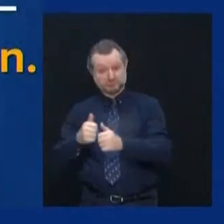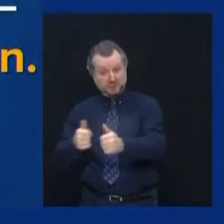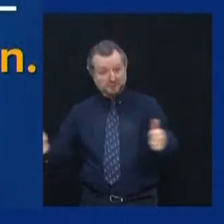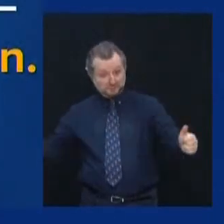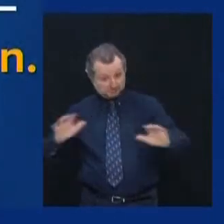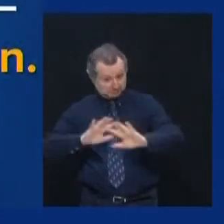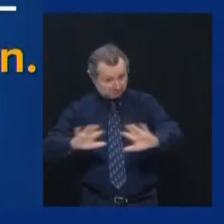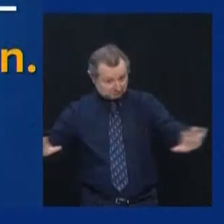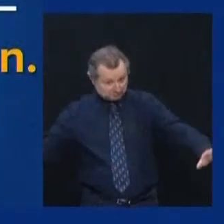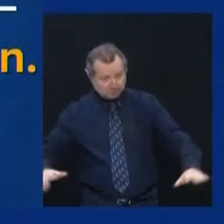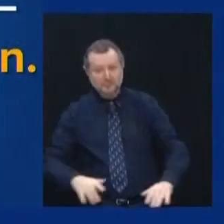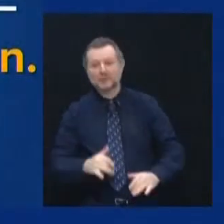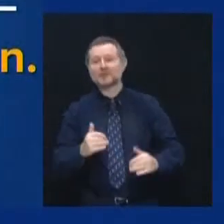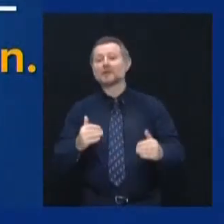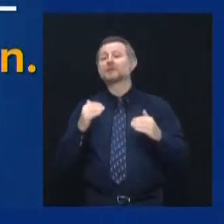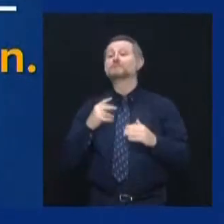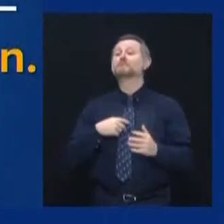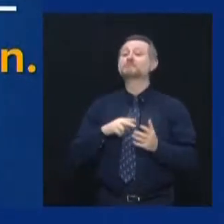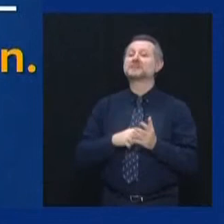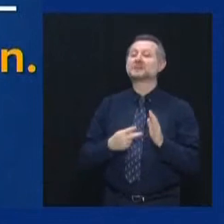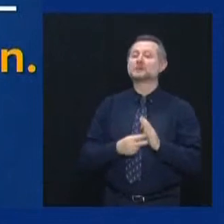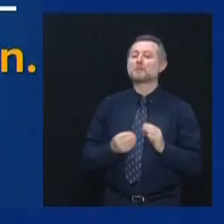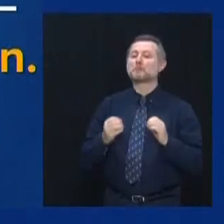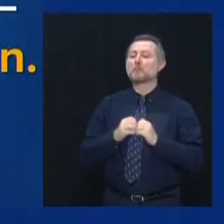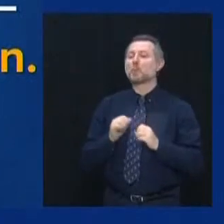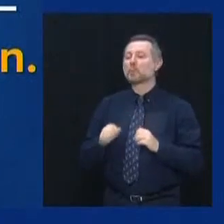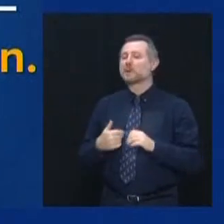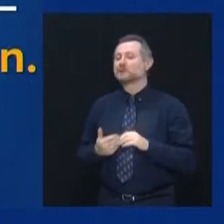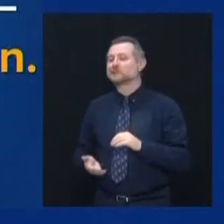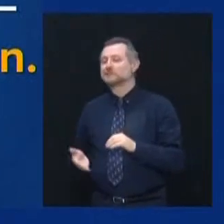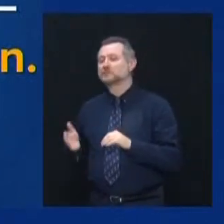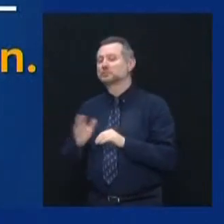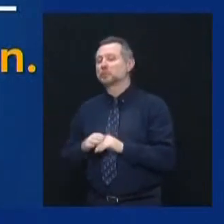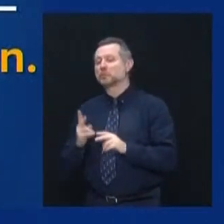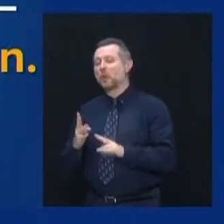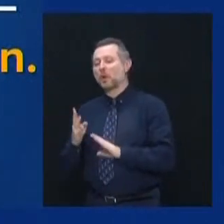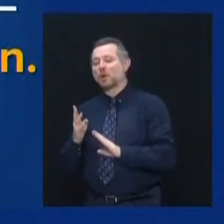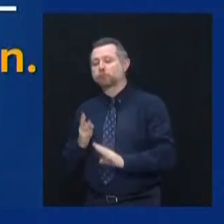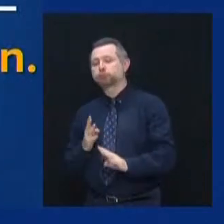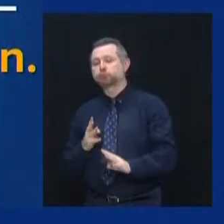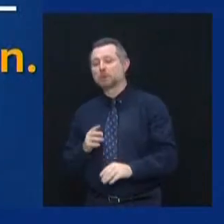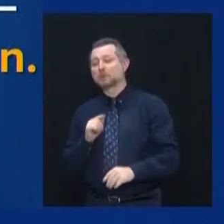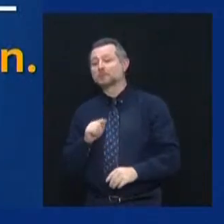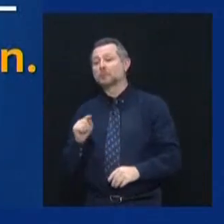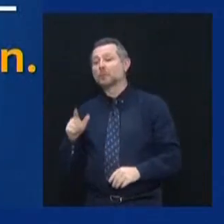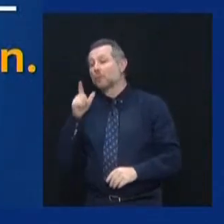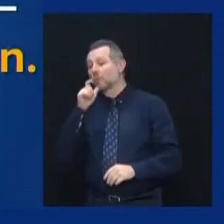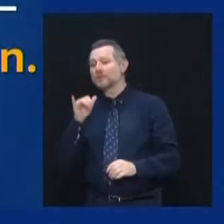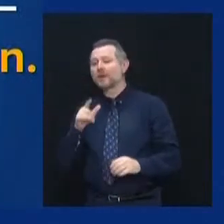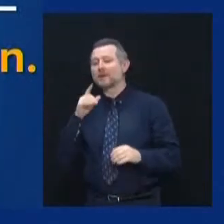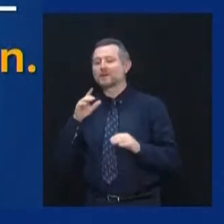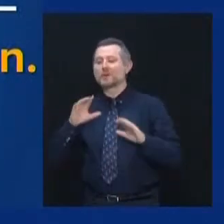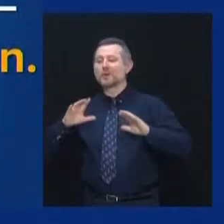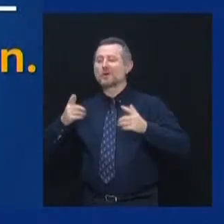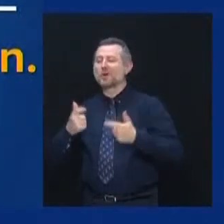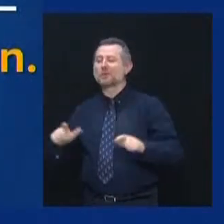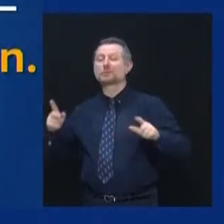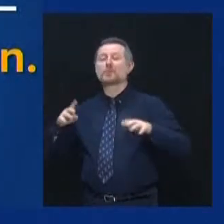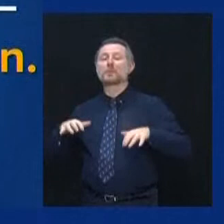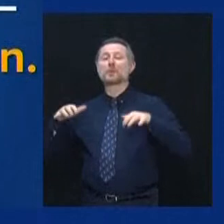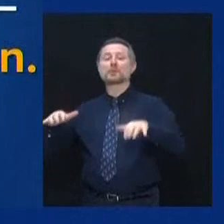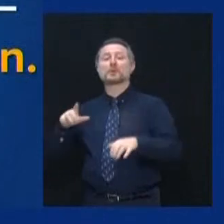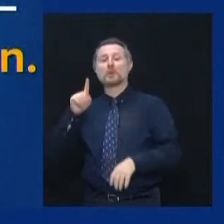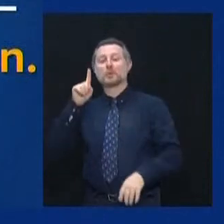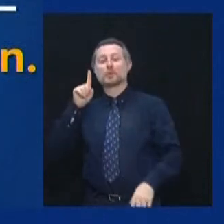that will free up the distribution mechanism to focus on the largest group in 1B